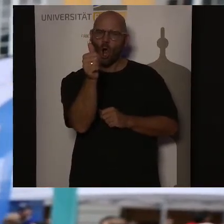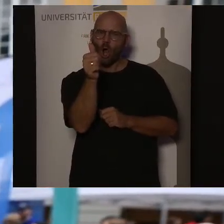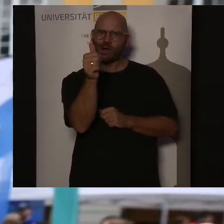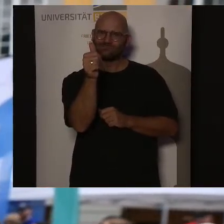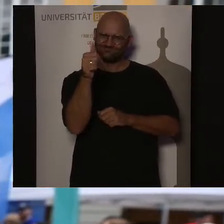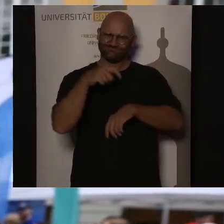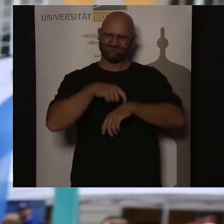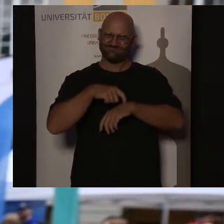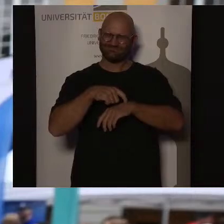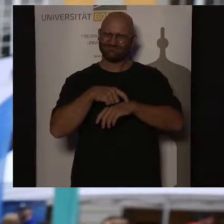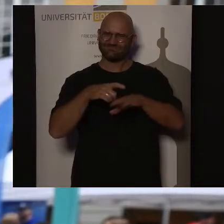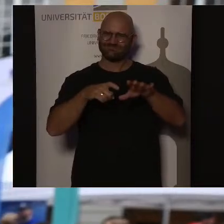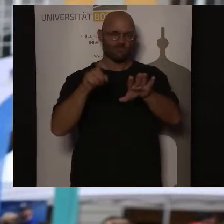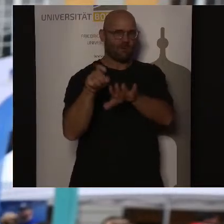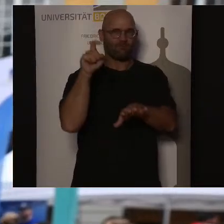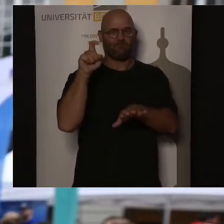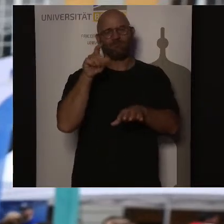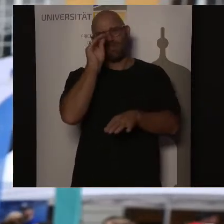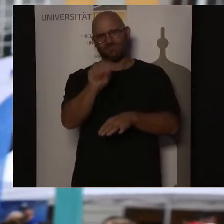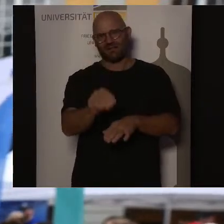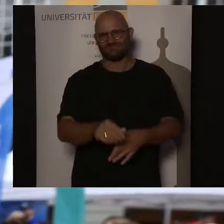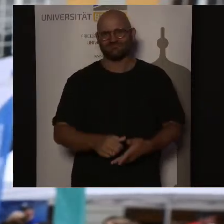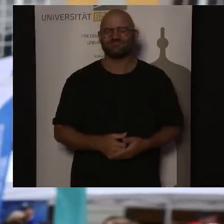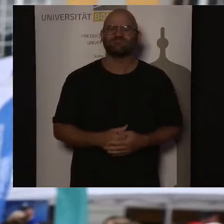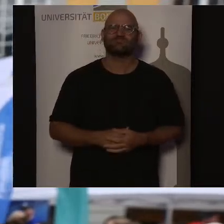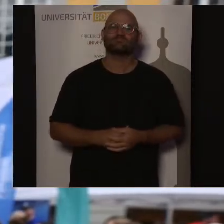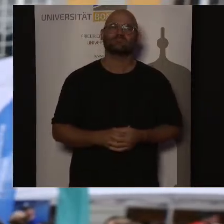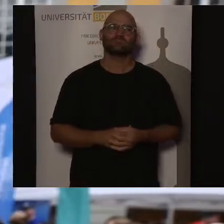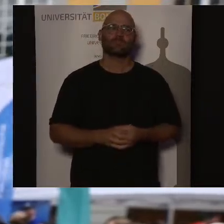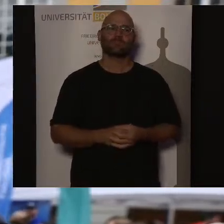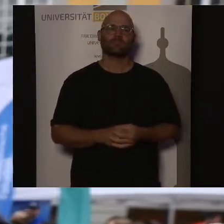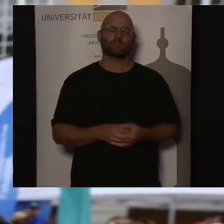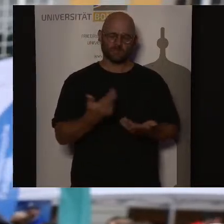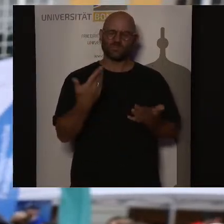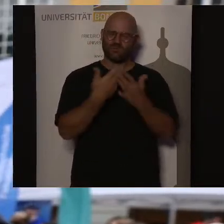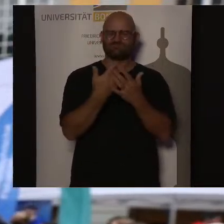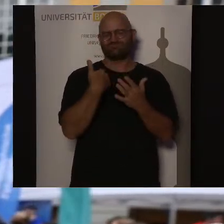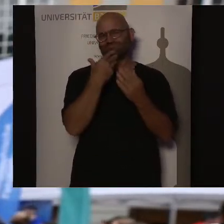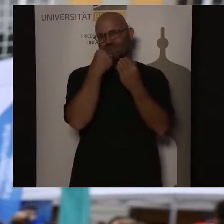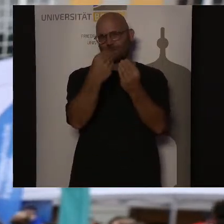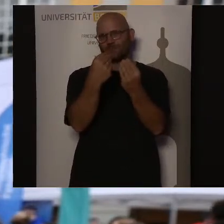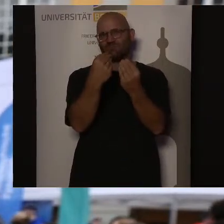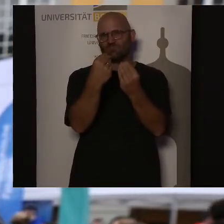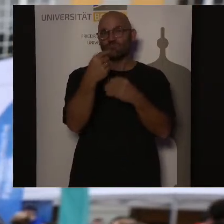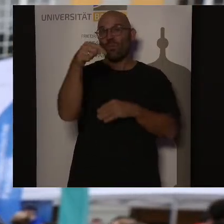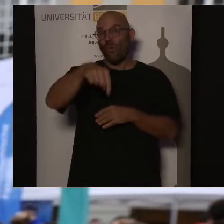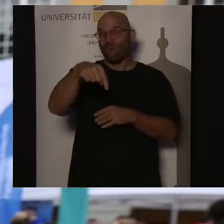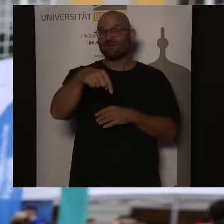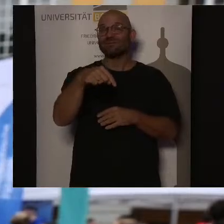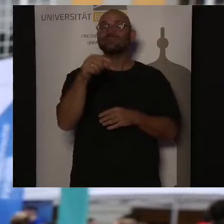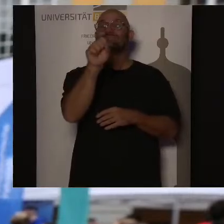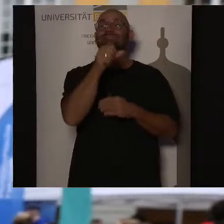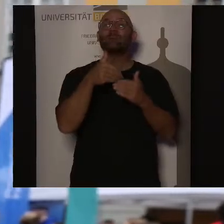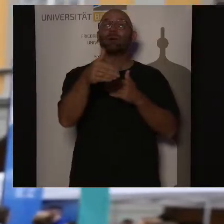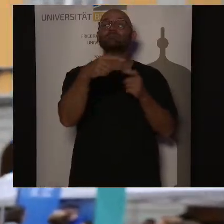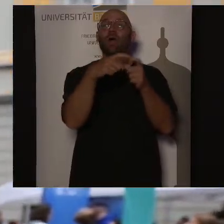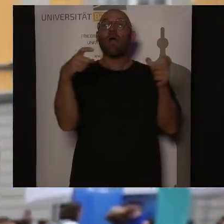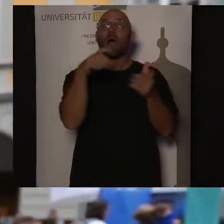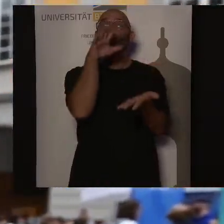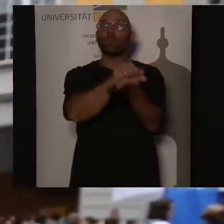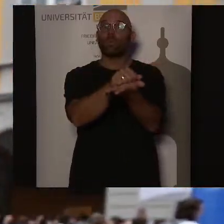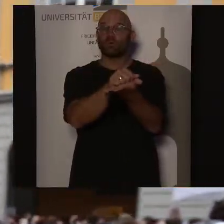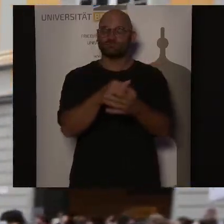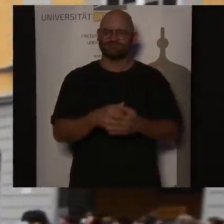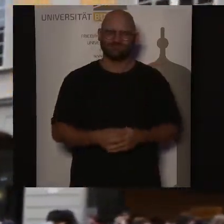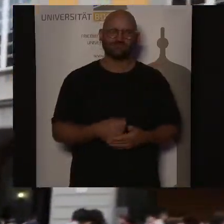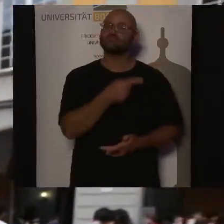ready tomorrow morning in order to sign up for it. and you should book that on your